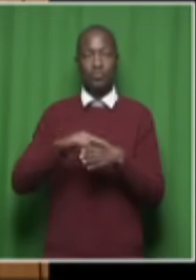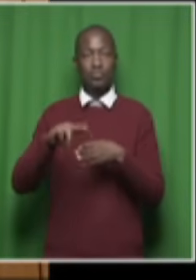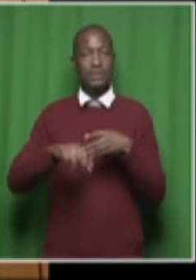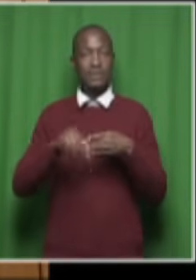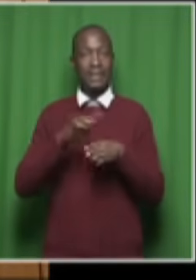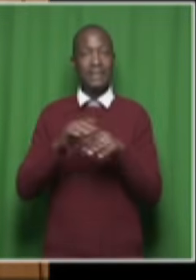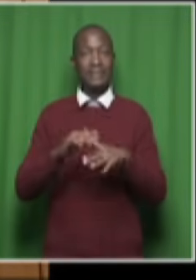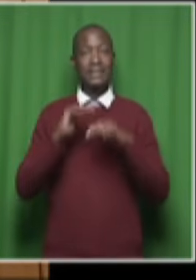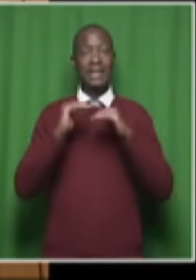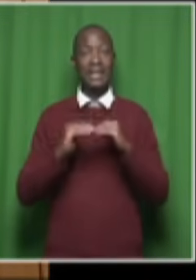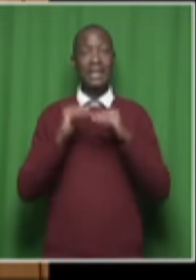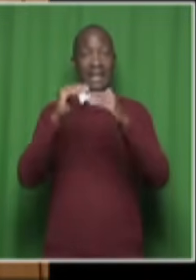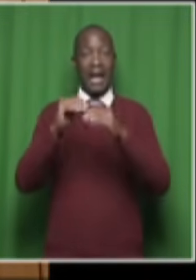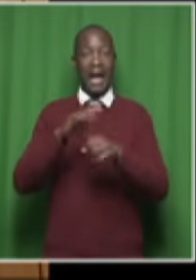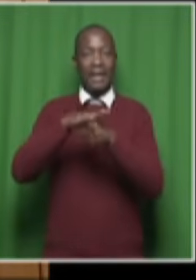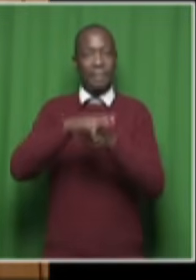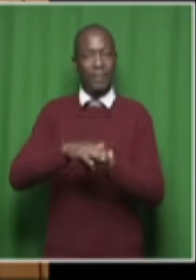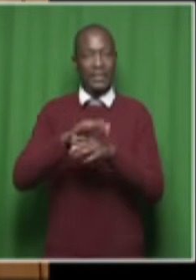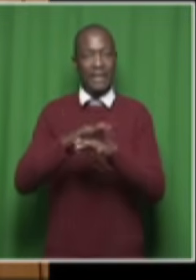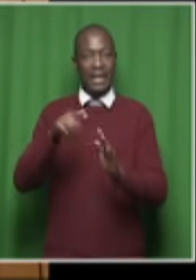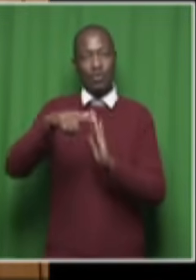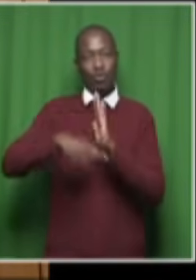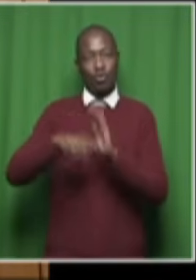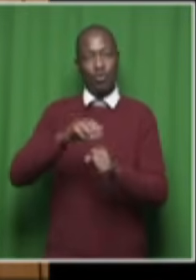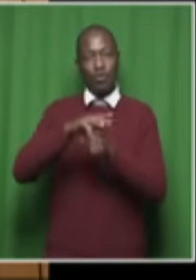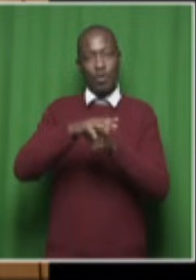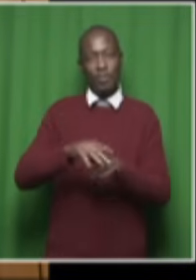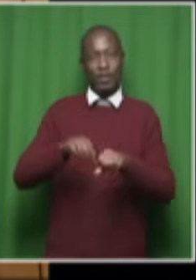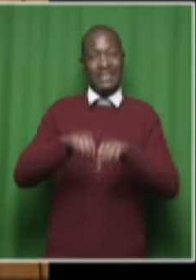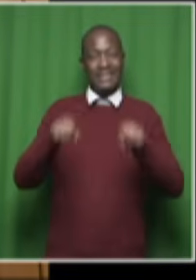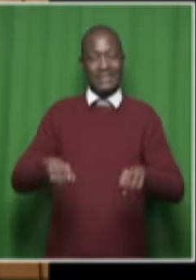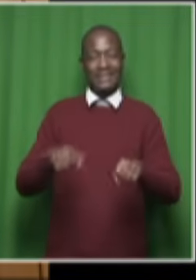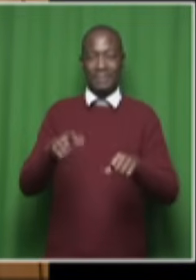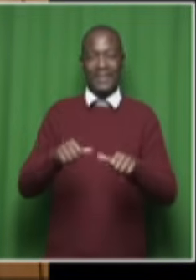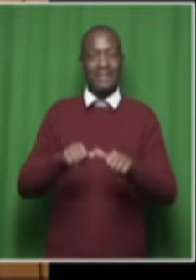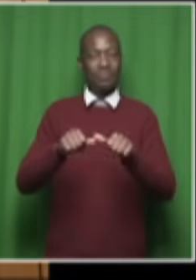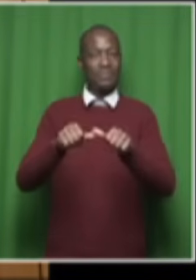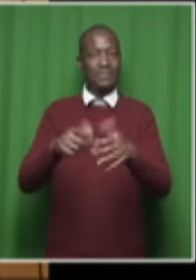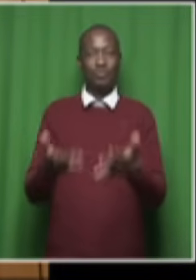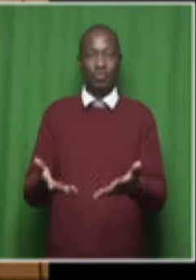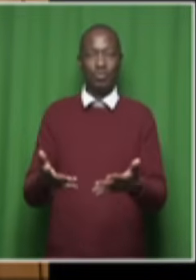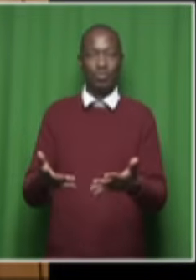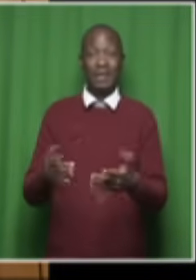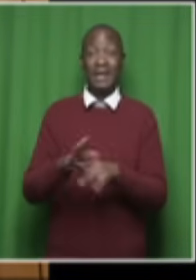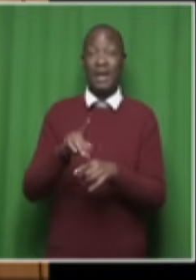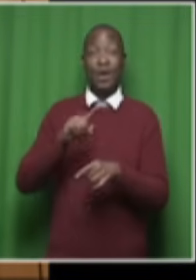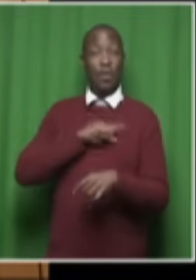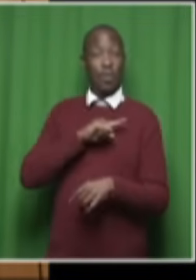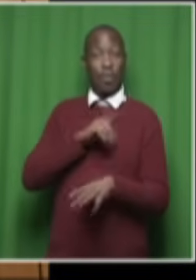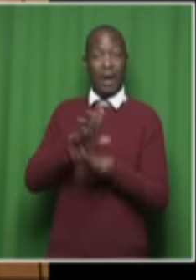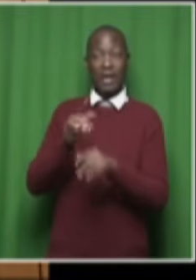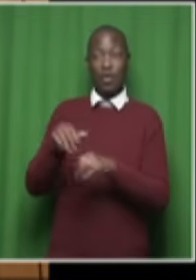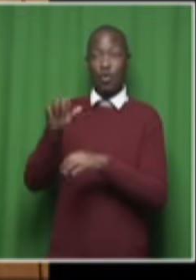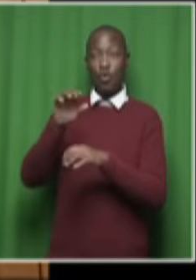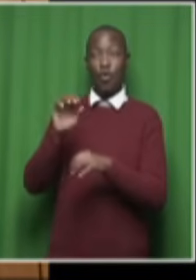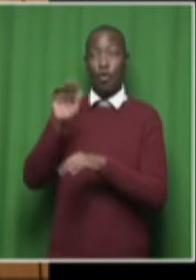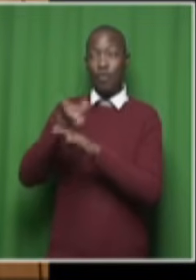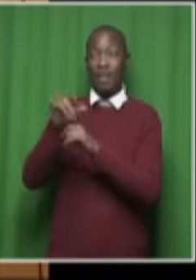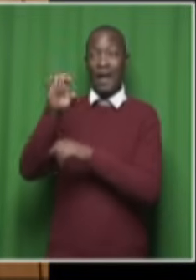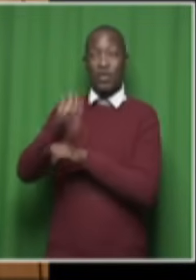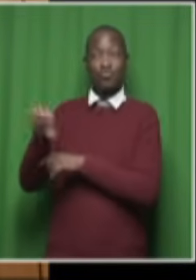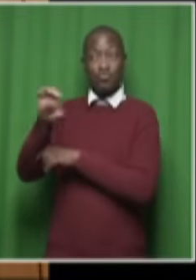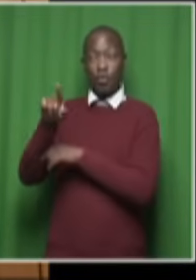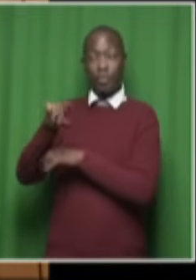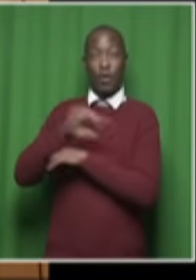of high pressures and low pressure systems that are stagnant. And the reason for these droughts over Europe was,